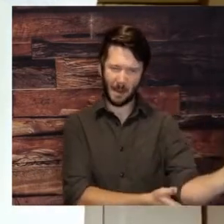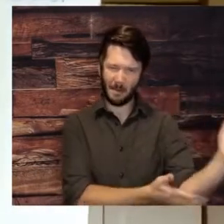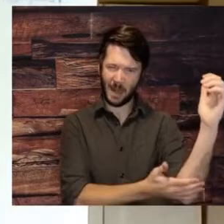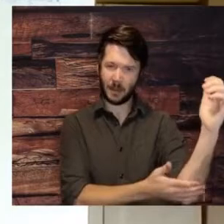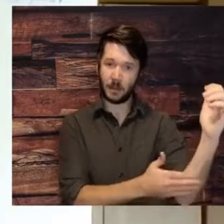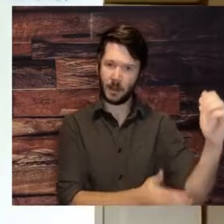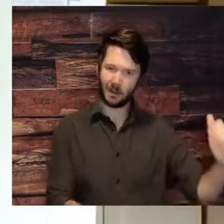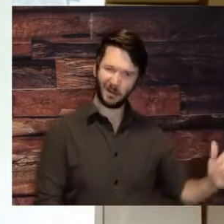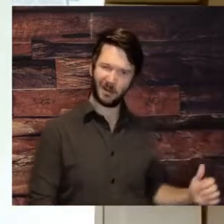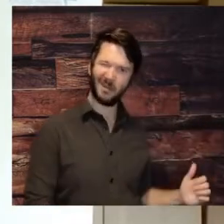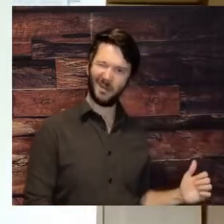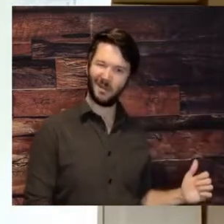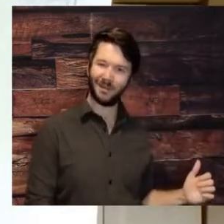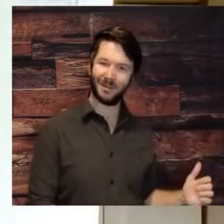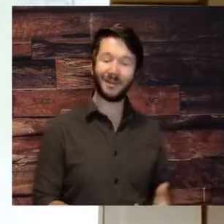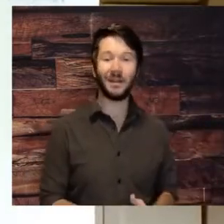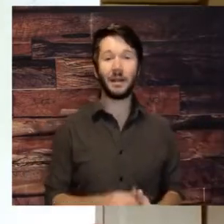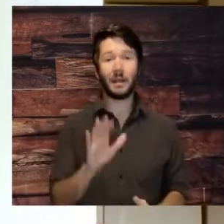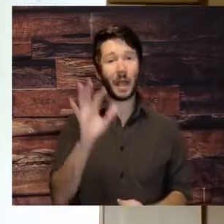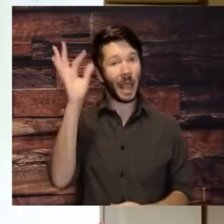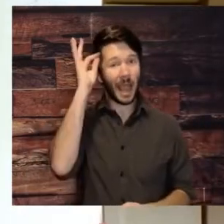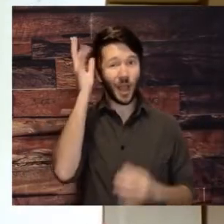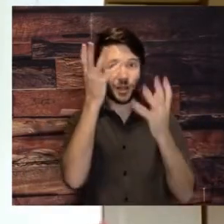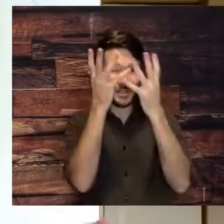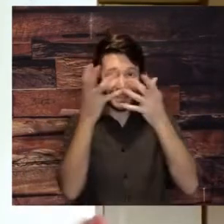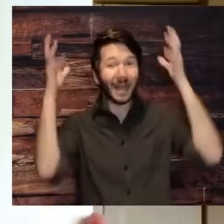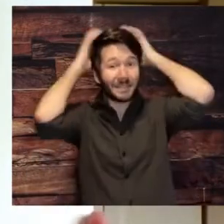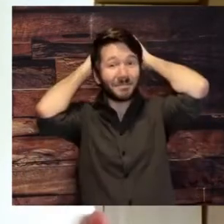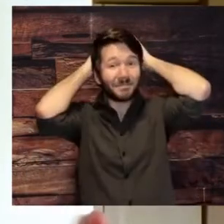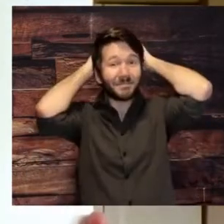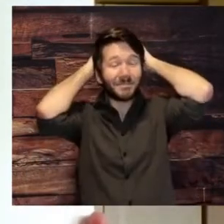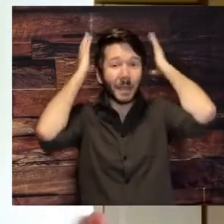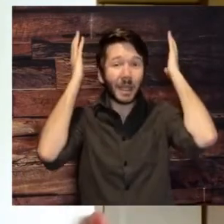at the elbow and partially tucked behind her. Ariel's